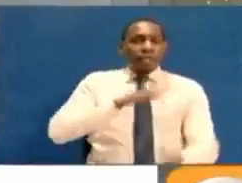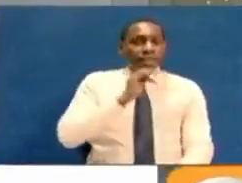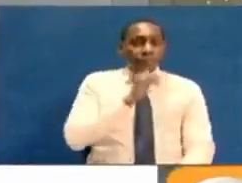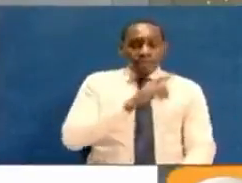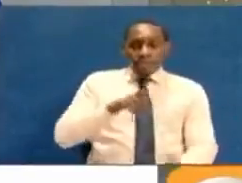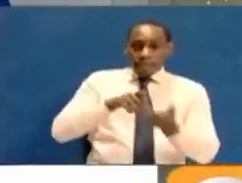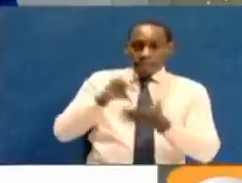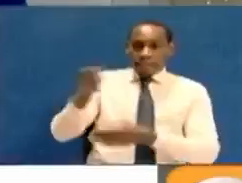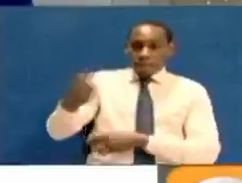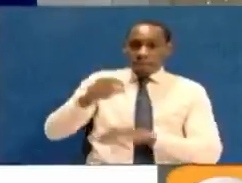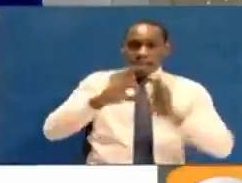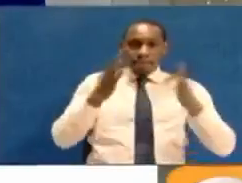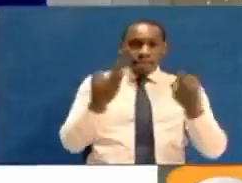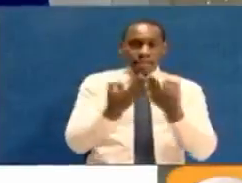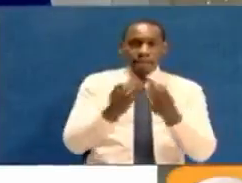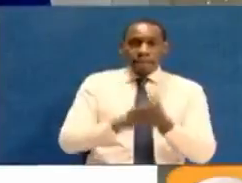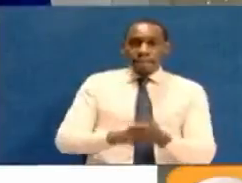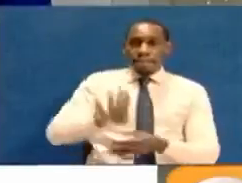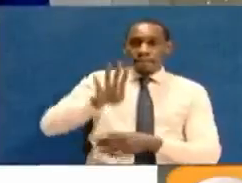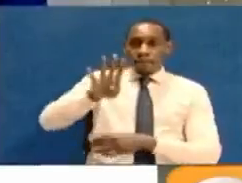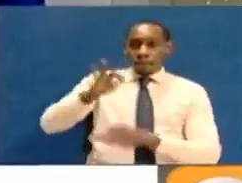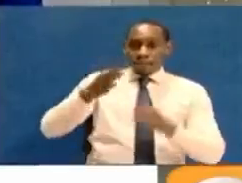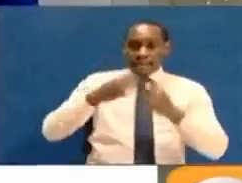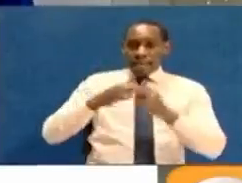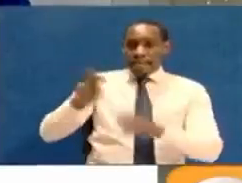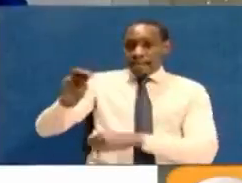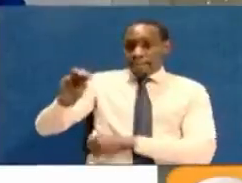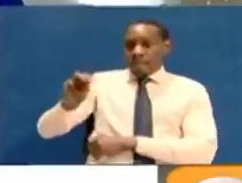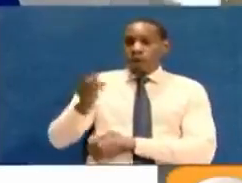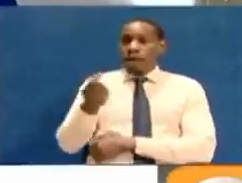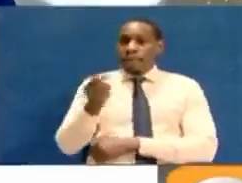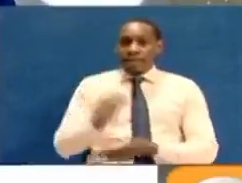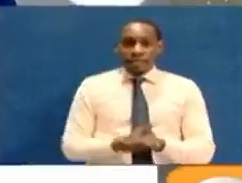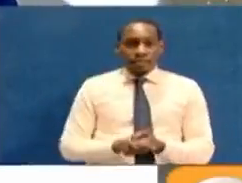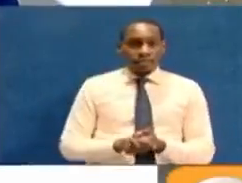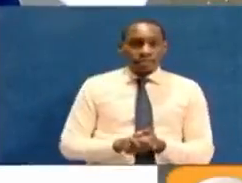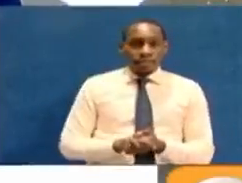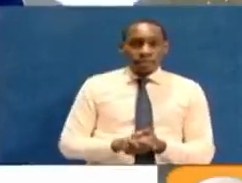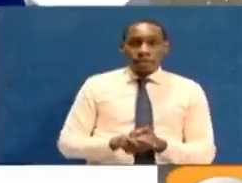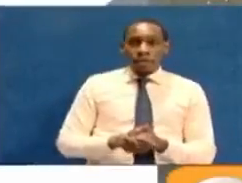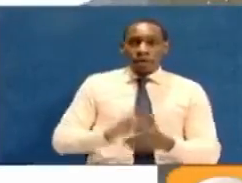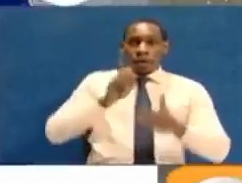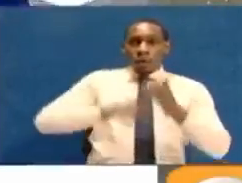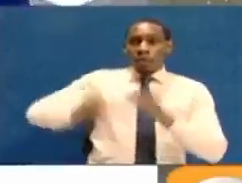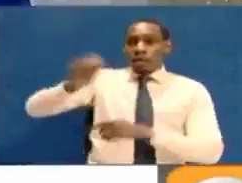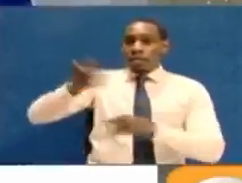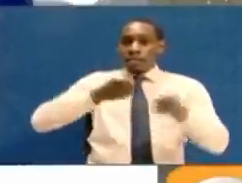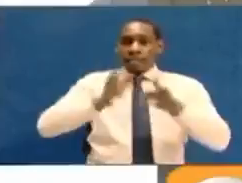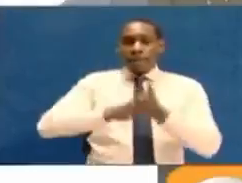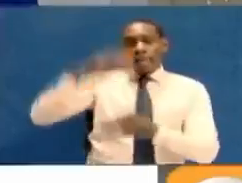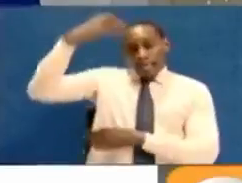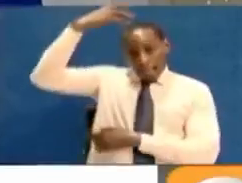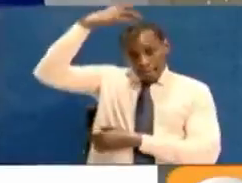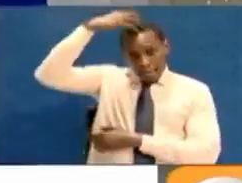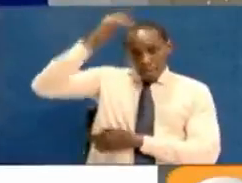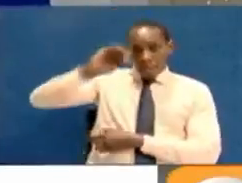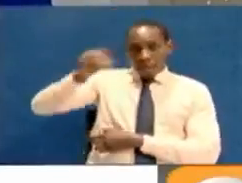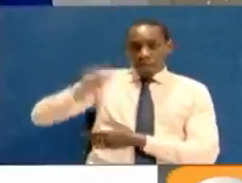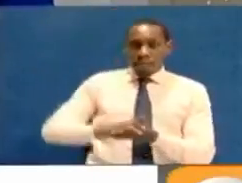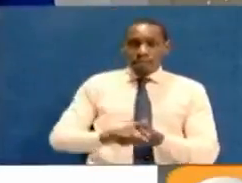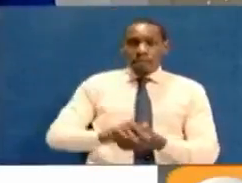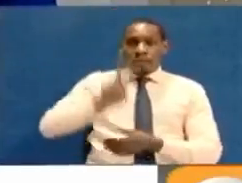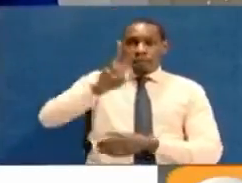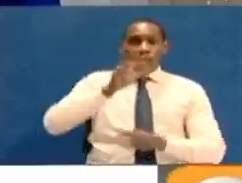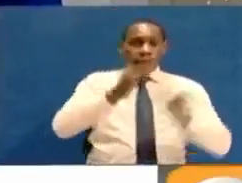compensation to the family of up to 48 million shillings. What county would it run? Well, Lamu County for at least 2